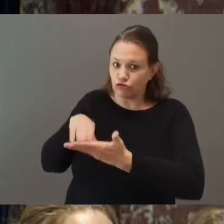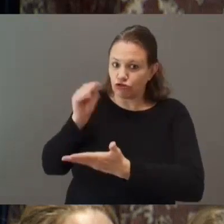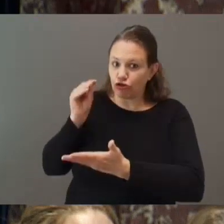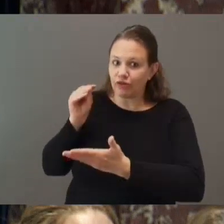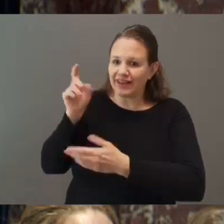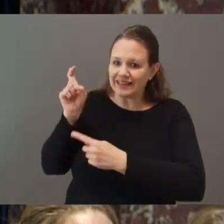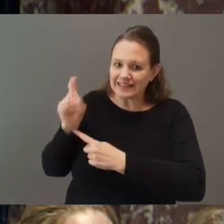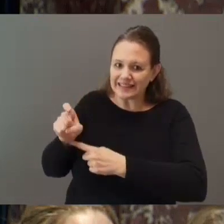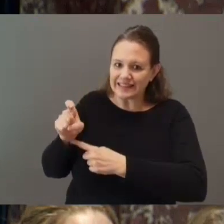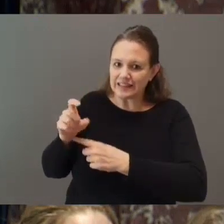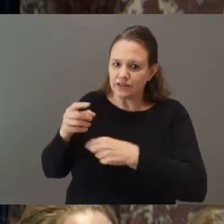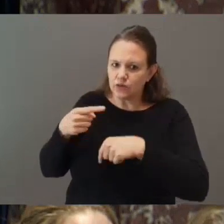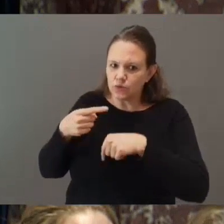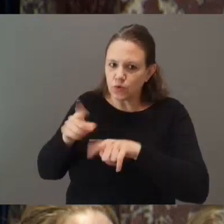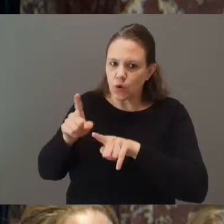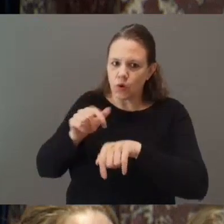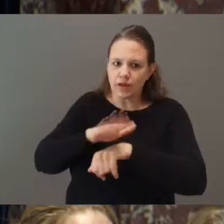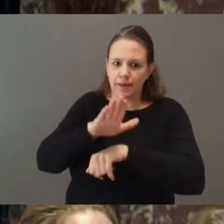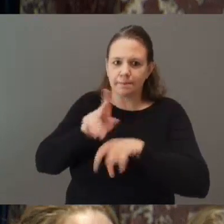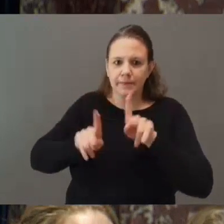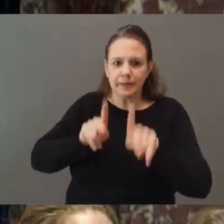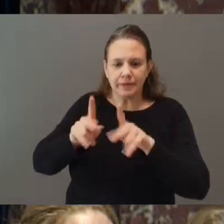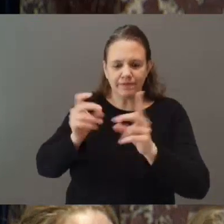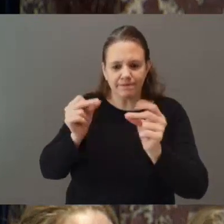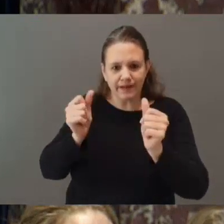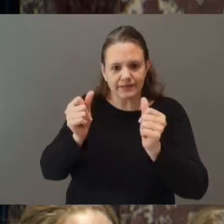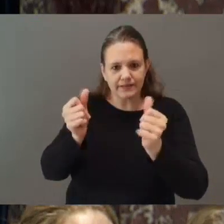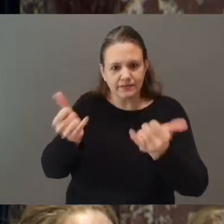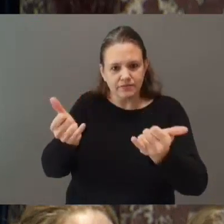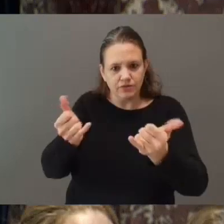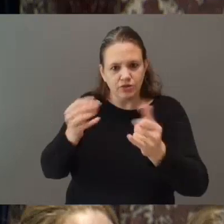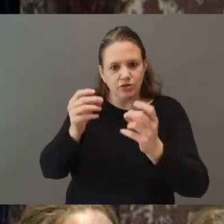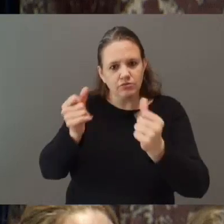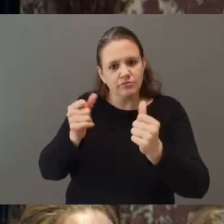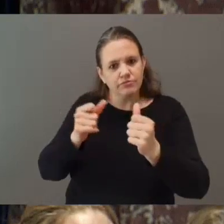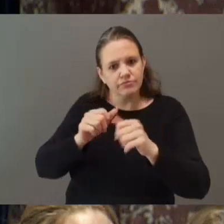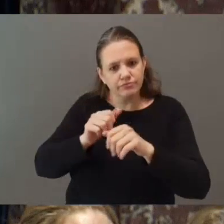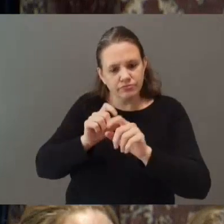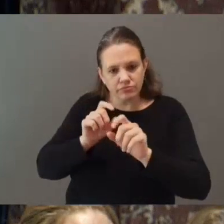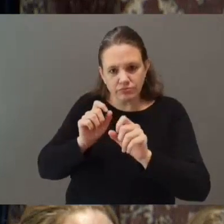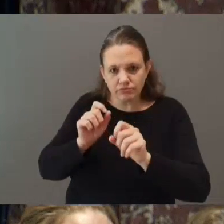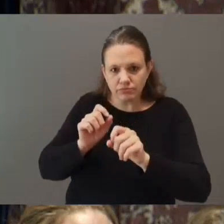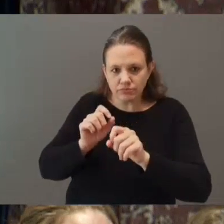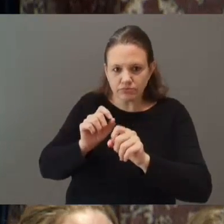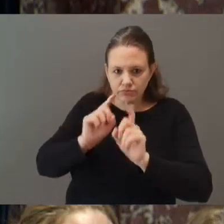these things so that we're not in a situation where we have to evacuate a community like Fort Nelson?